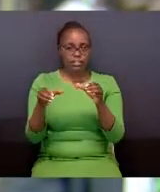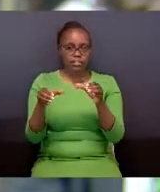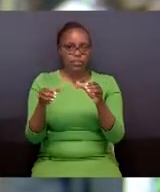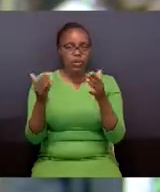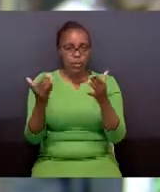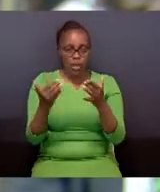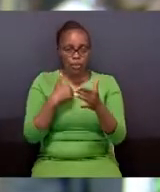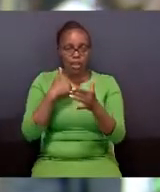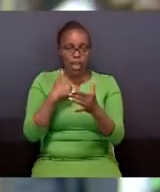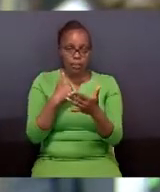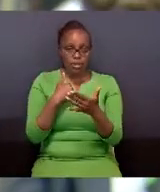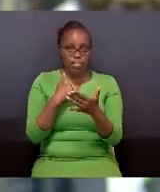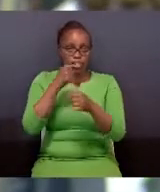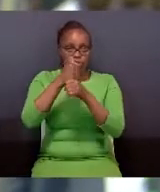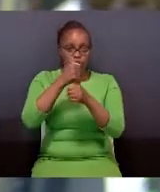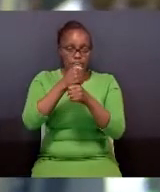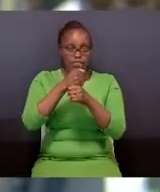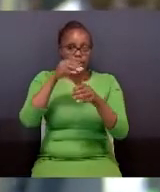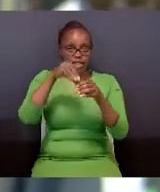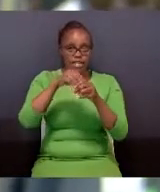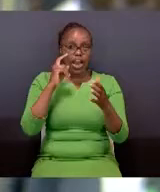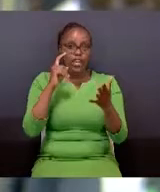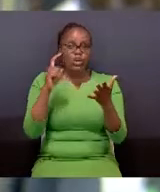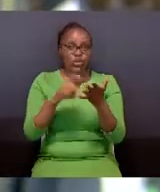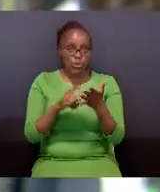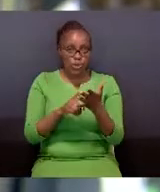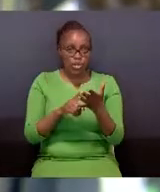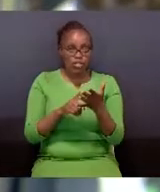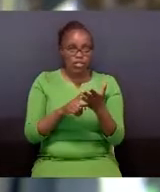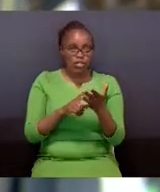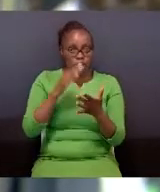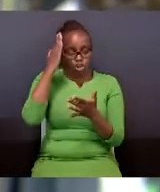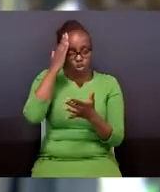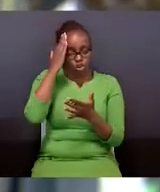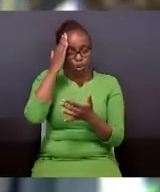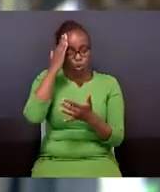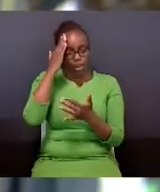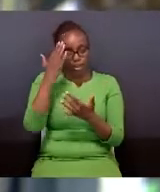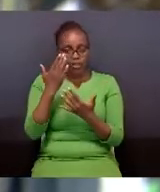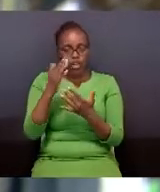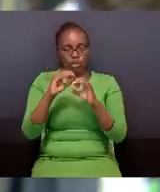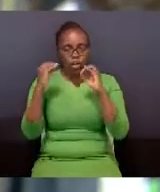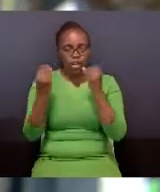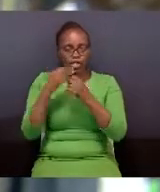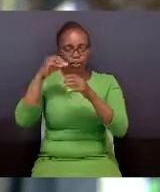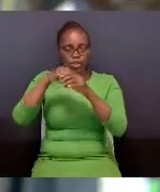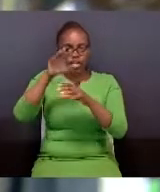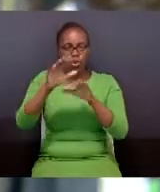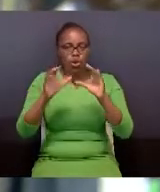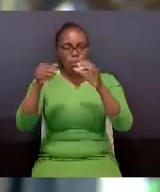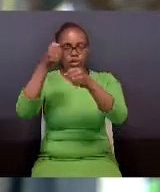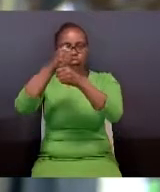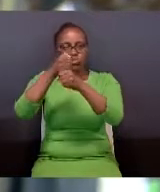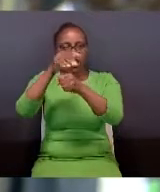require only to be working in a recognized, known, registered organization. Within your communities, you can do a